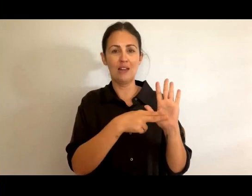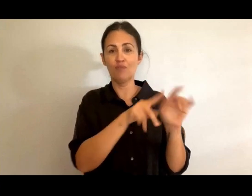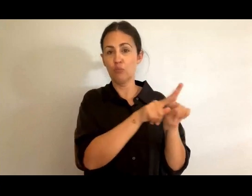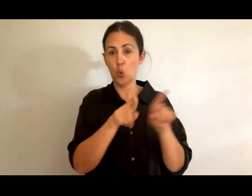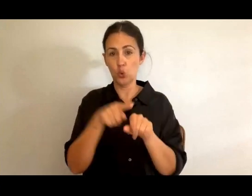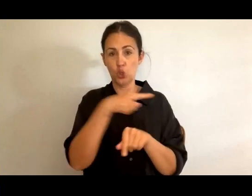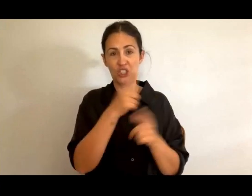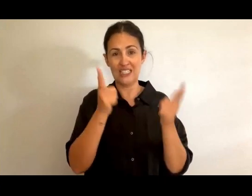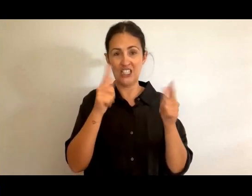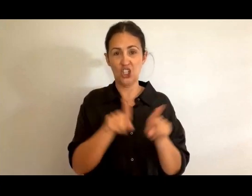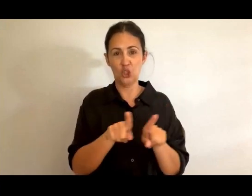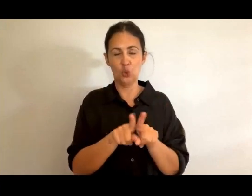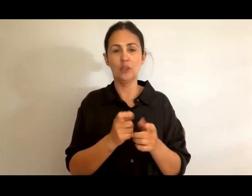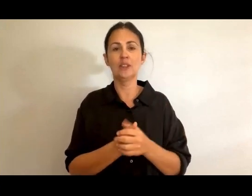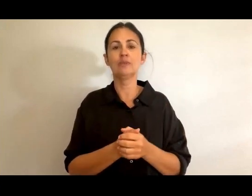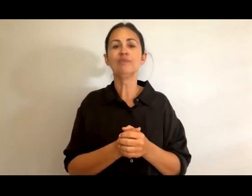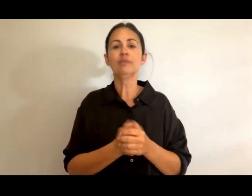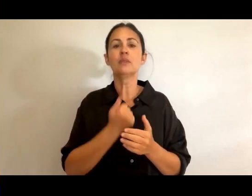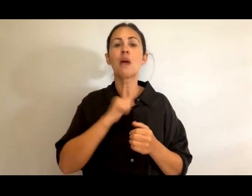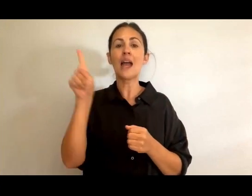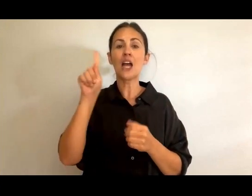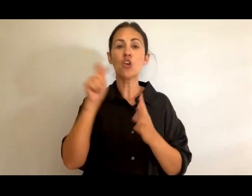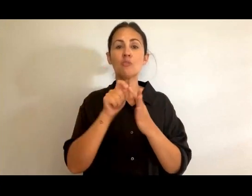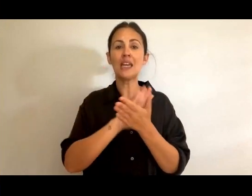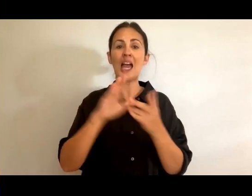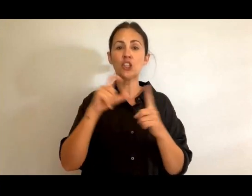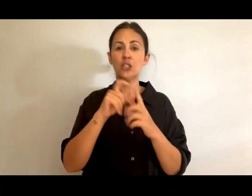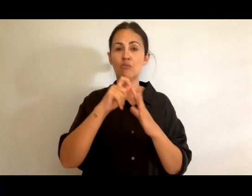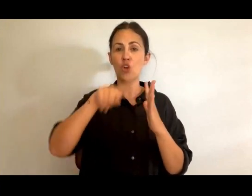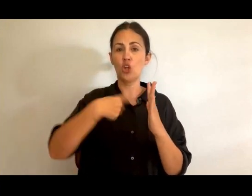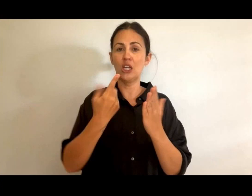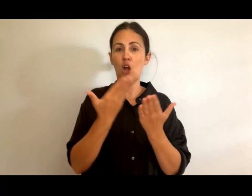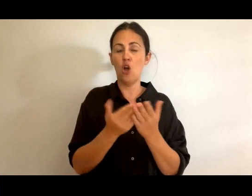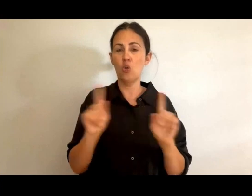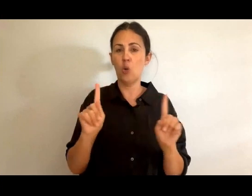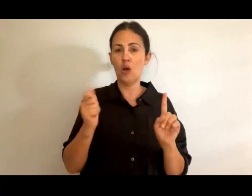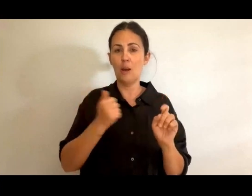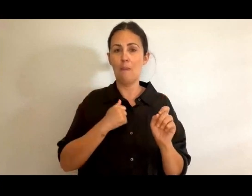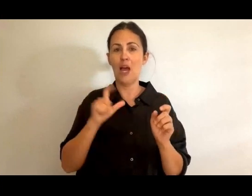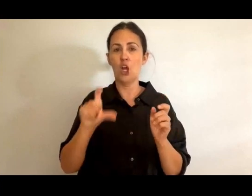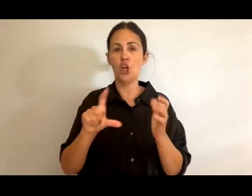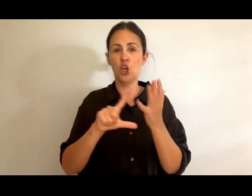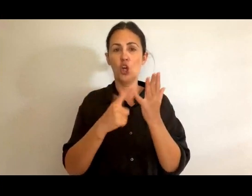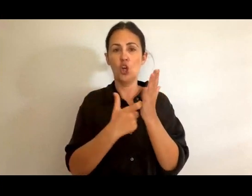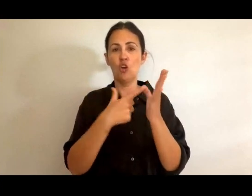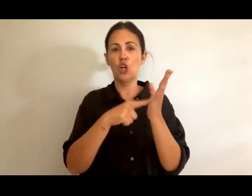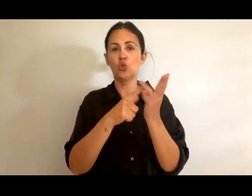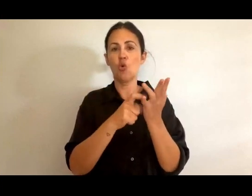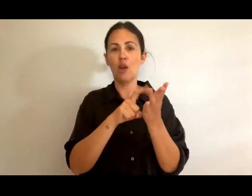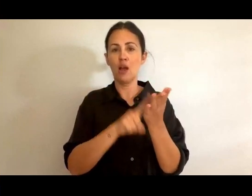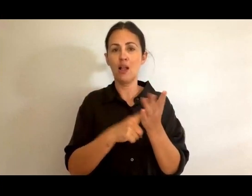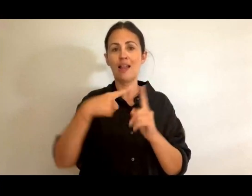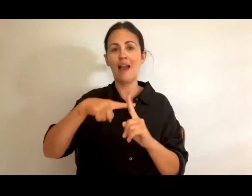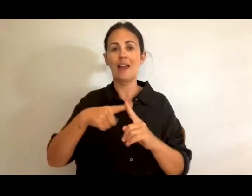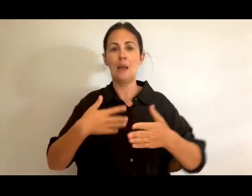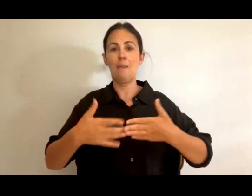My current PhD project brings together my curatorial and management expertise by examining the tertiary art